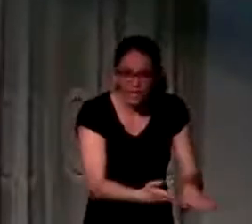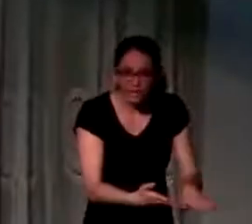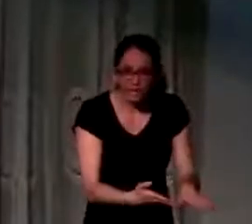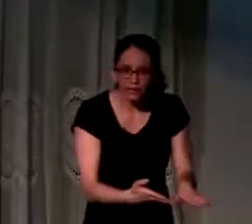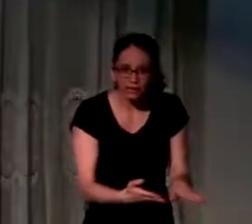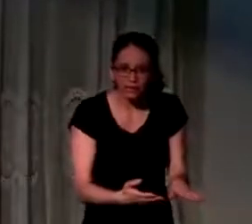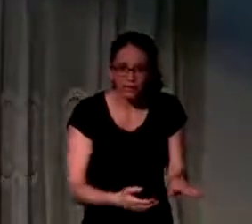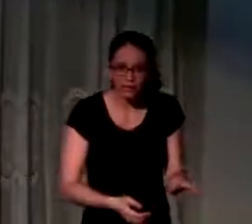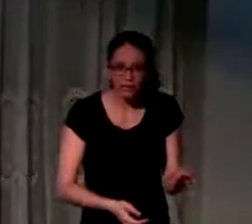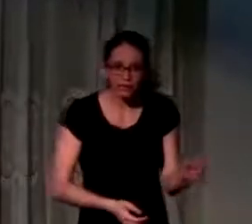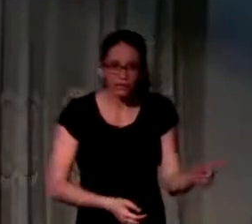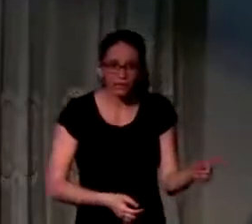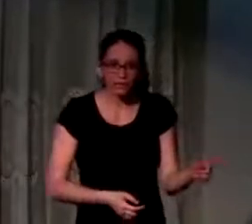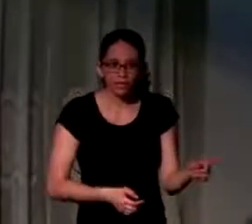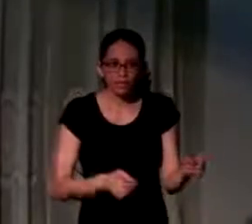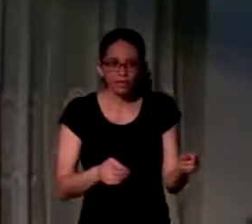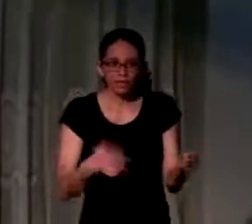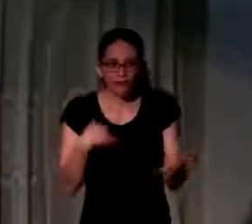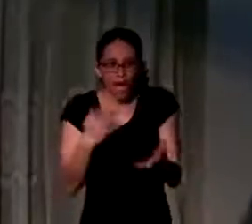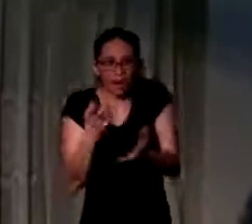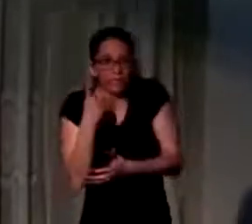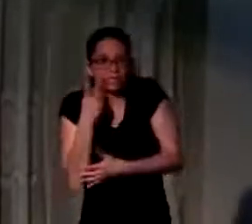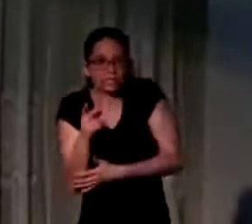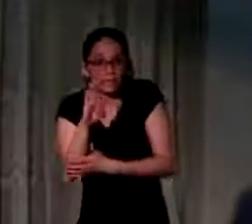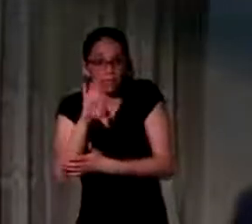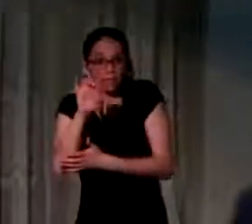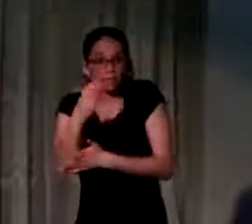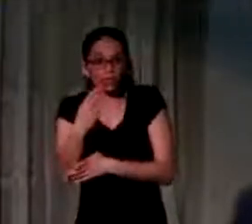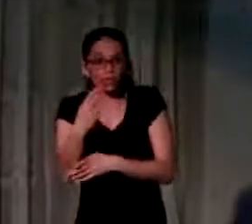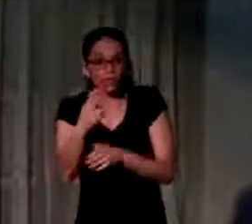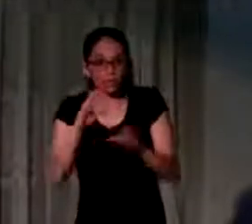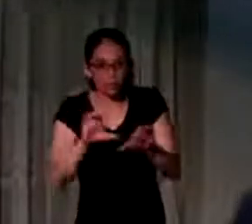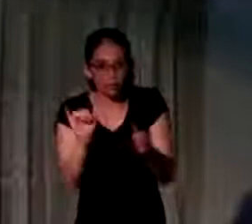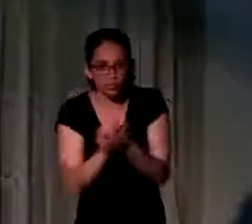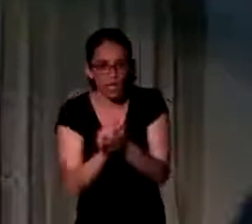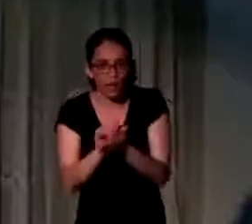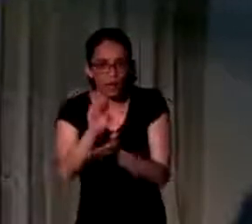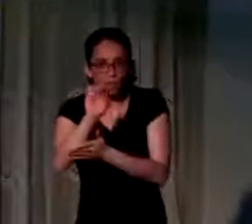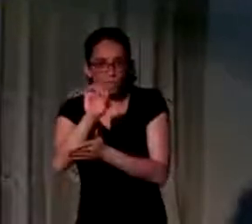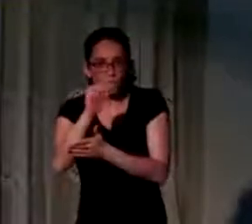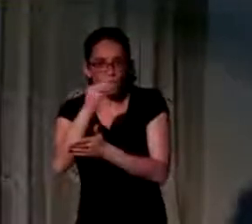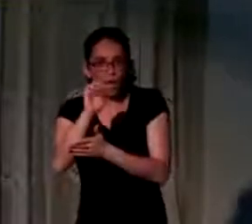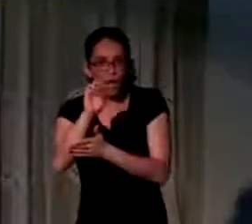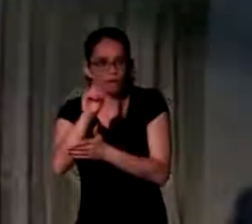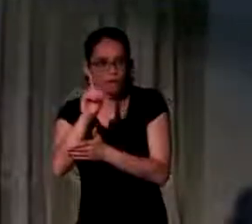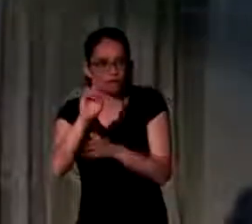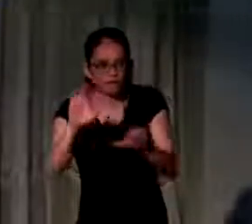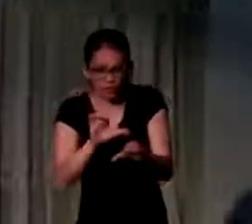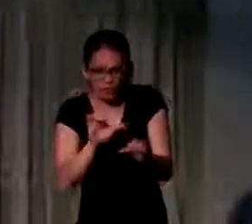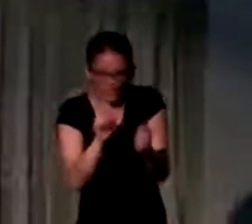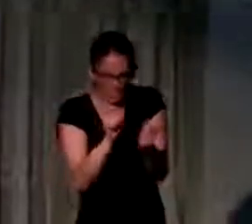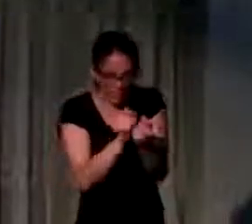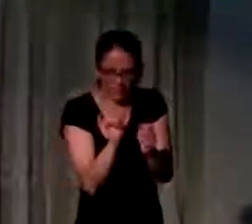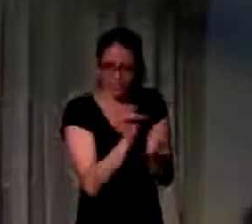Let's see Buddha do that. I'd like to see Muhammad accomplish such a feat.